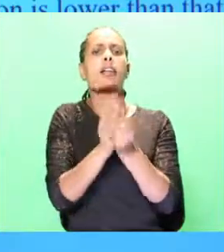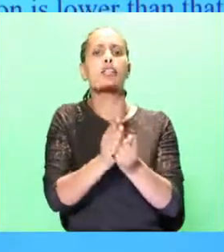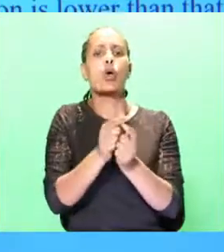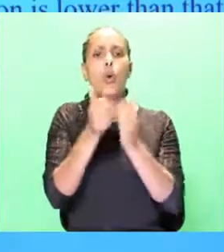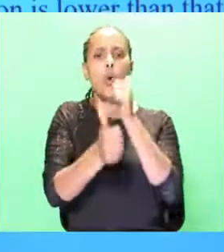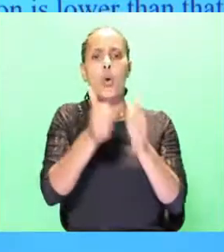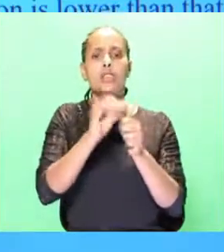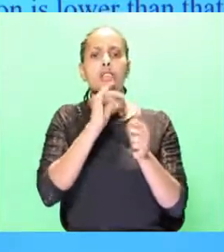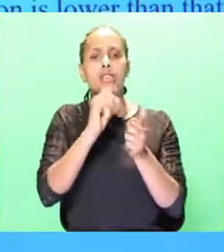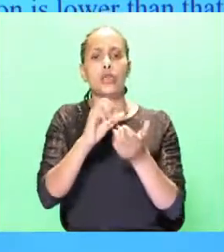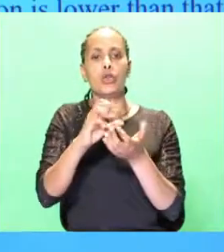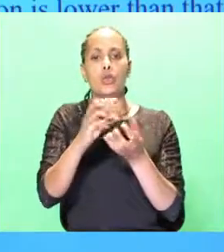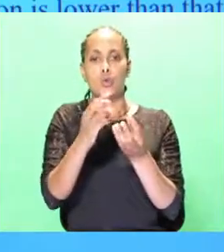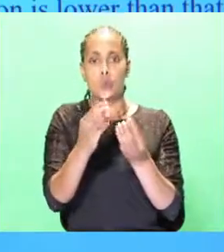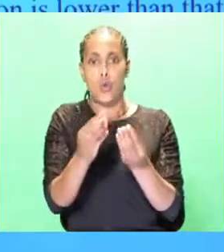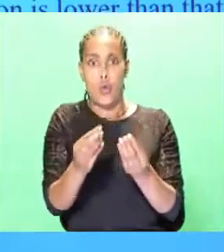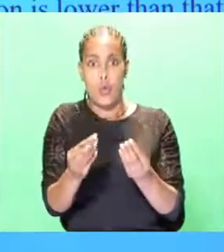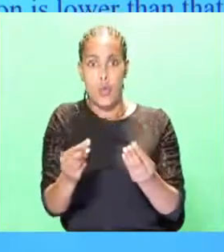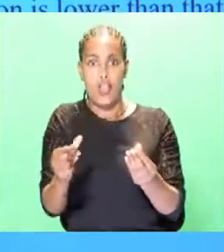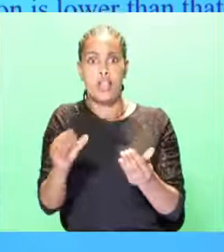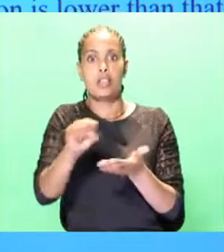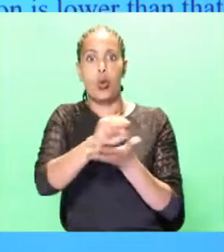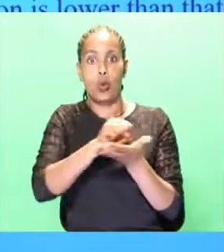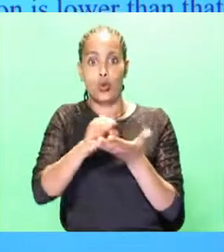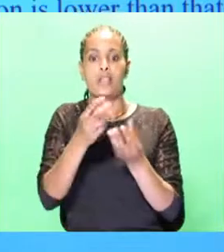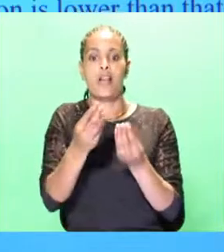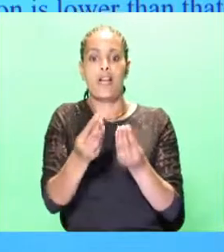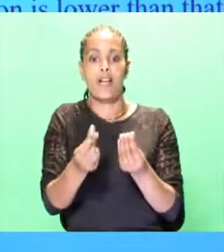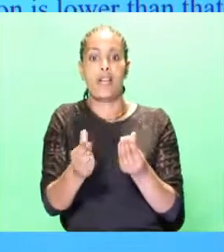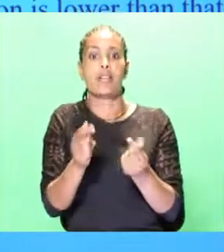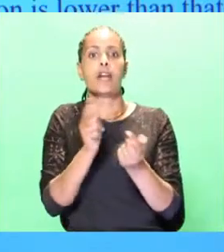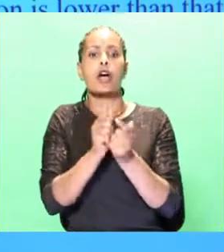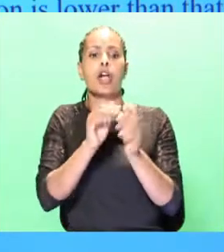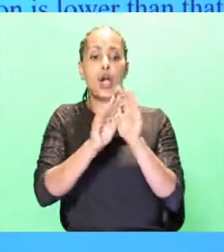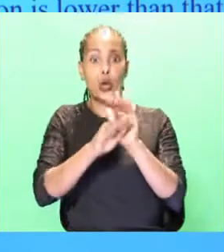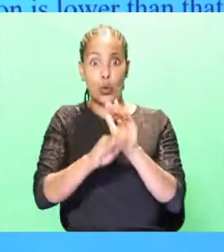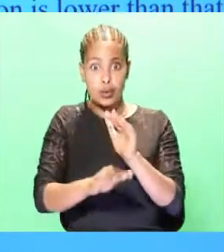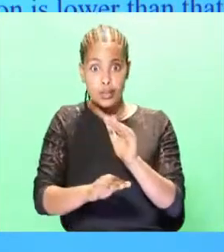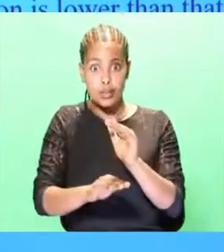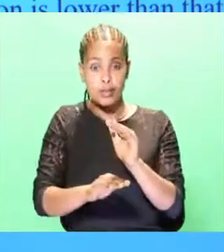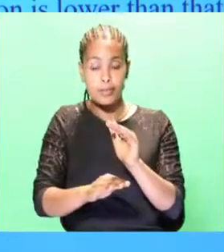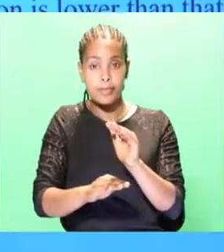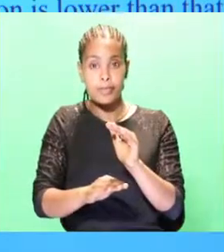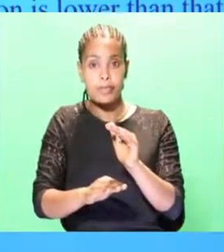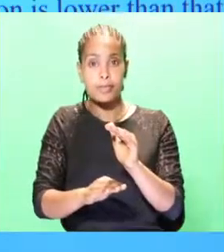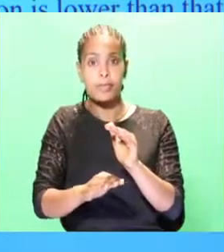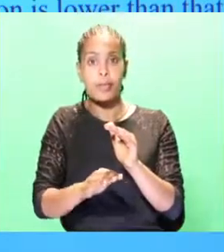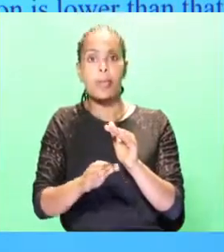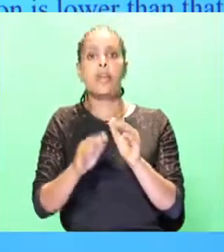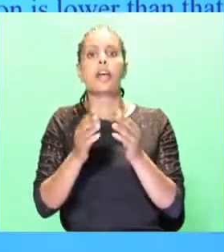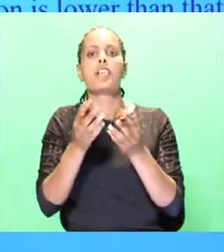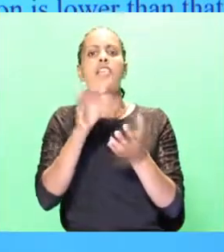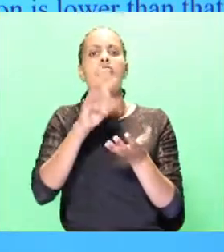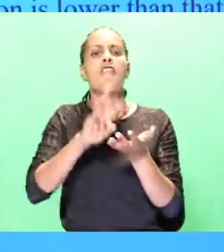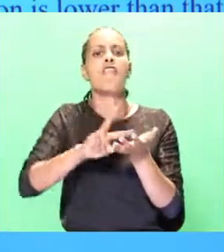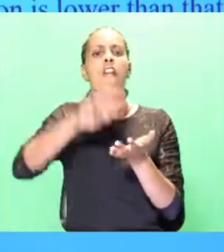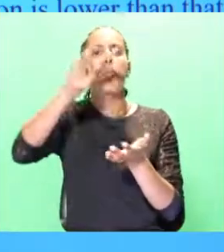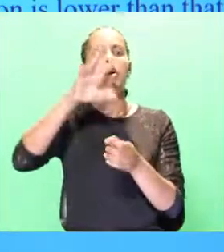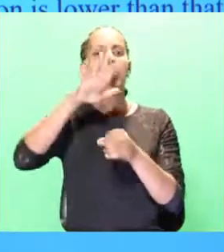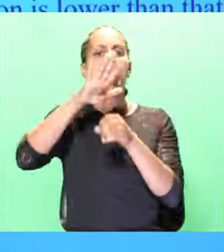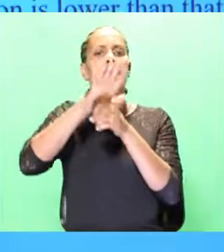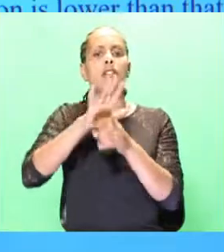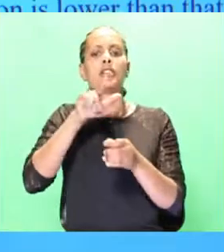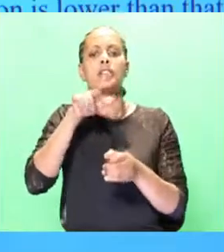is solute-solvent interaction, reduce the vapor pressure of